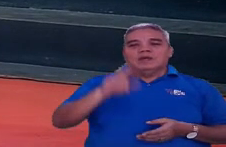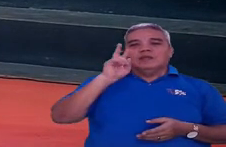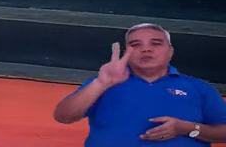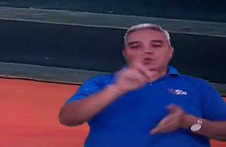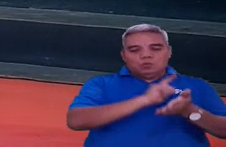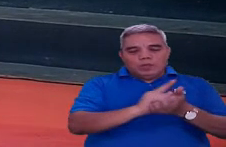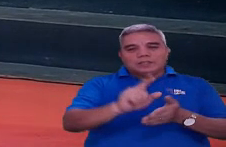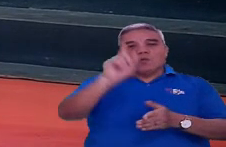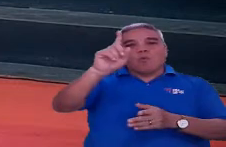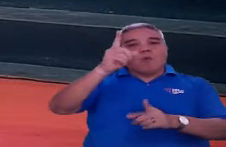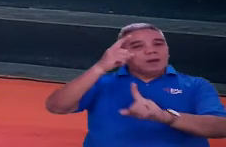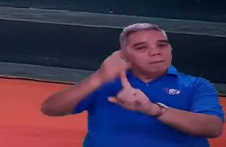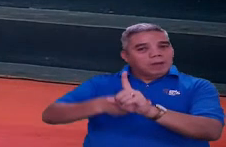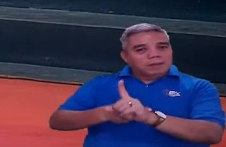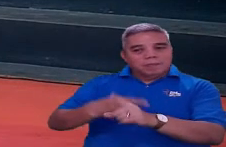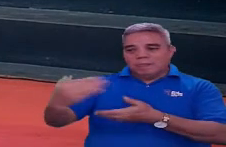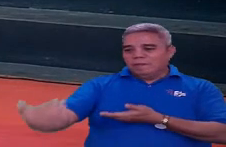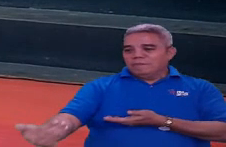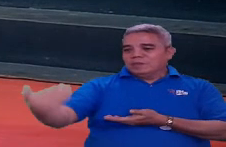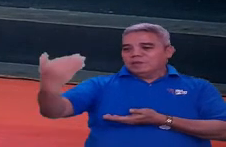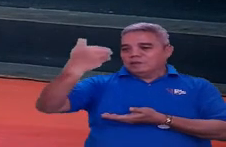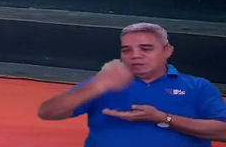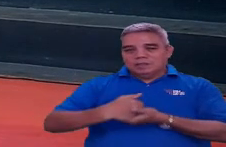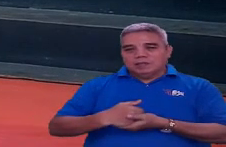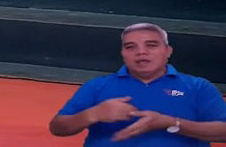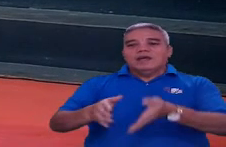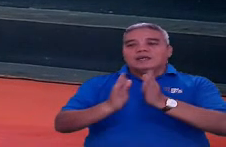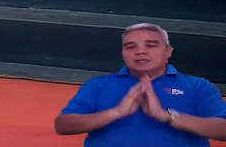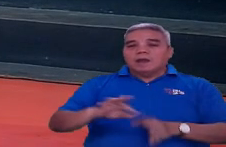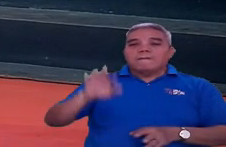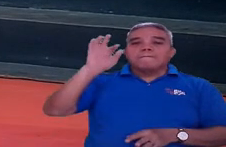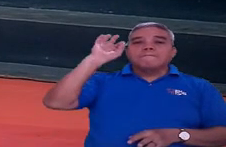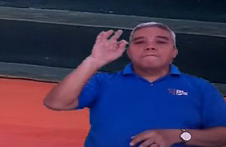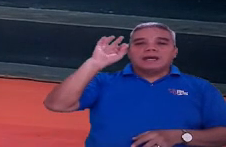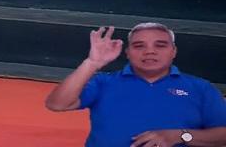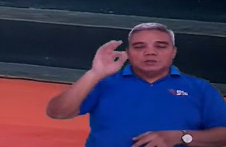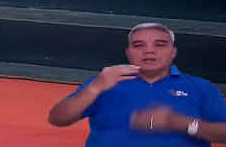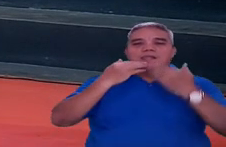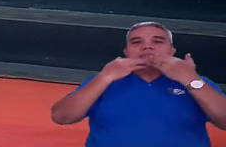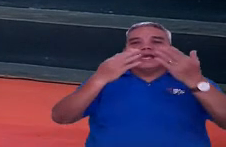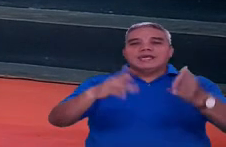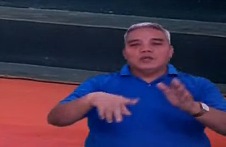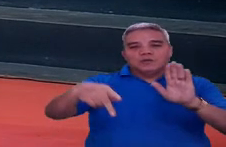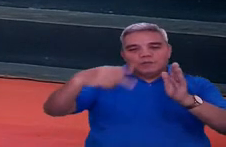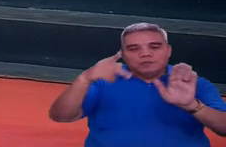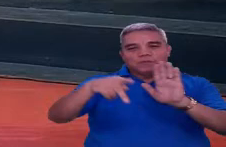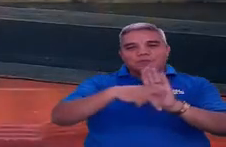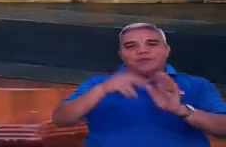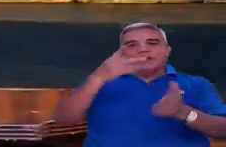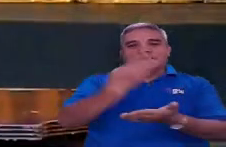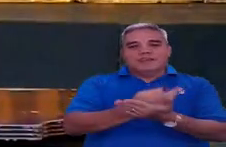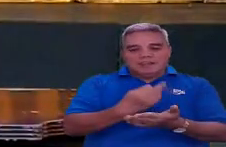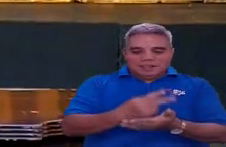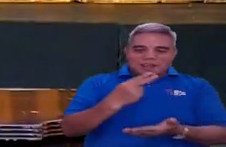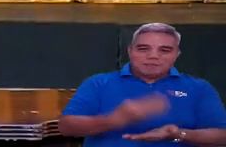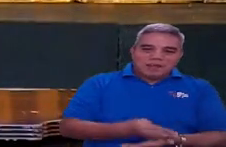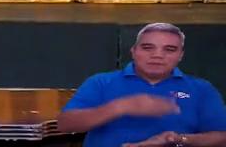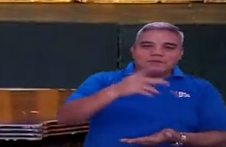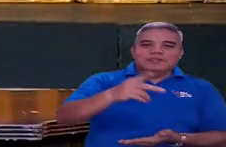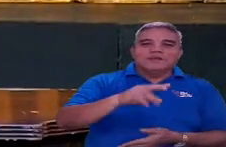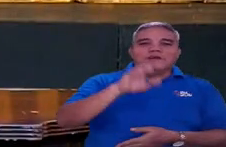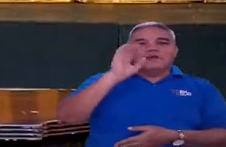2 weeks, 1 month, darating sa amin, babasahin ko, Pastor, salamat sa 50 pesos nakarating, nakabili kami